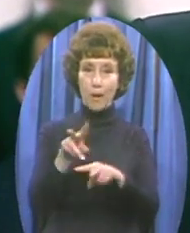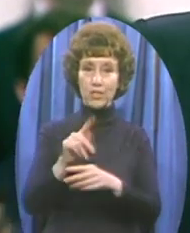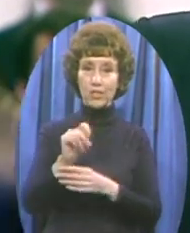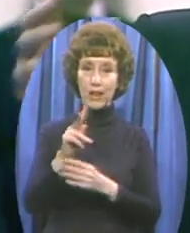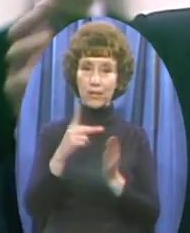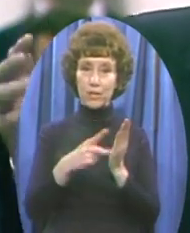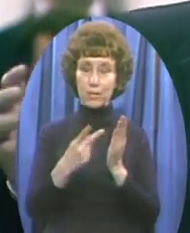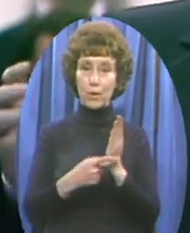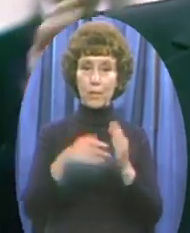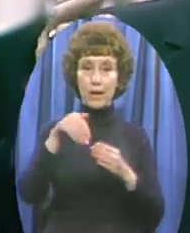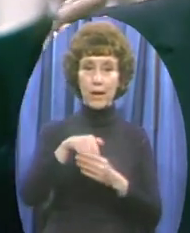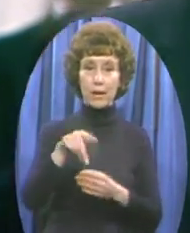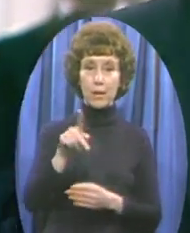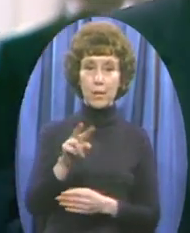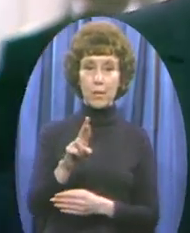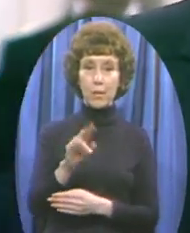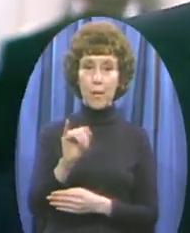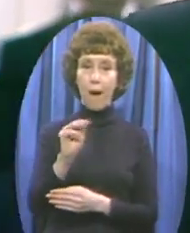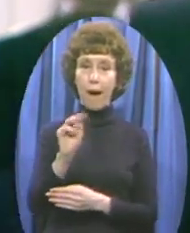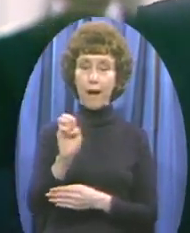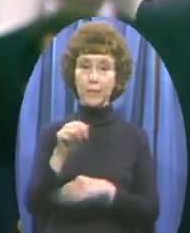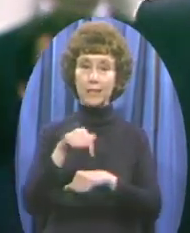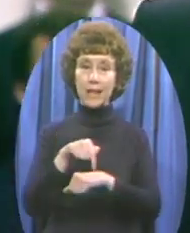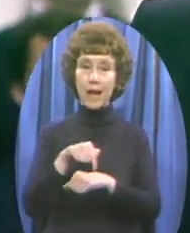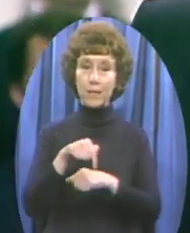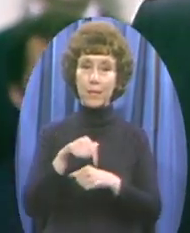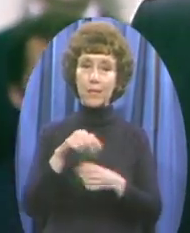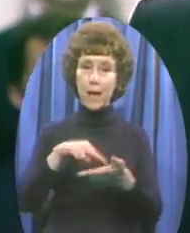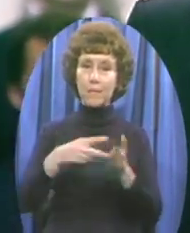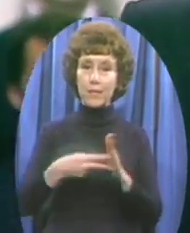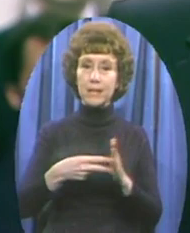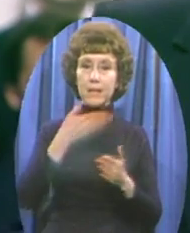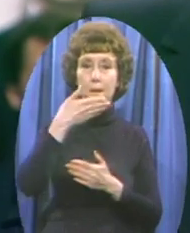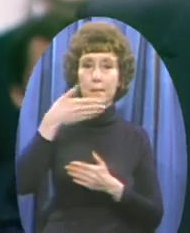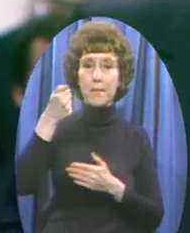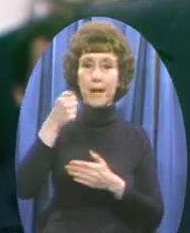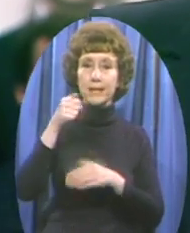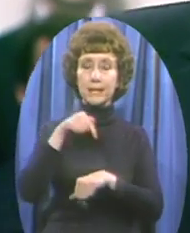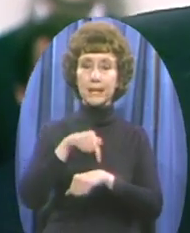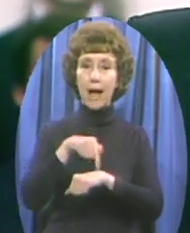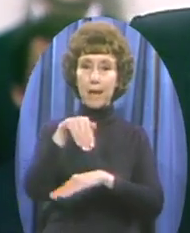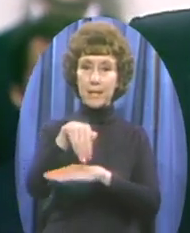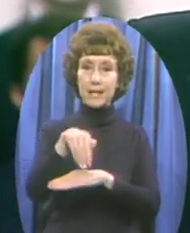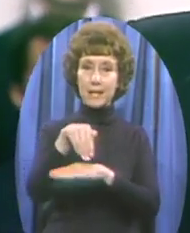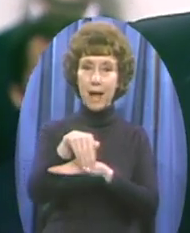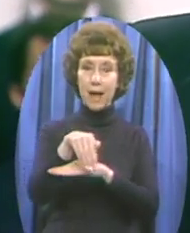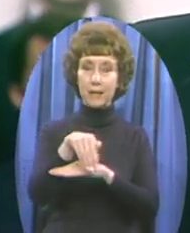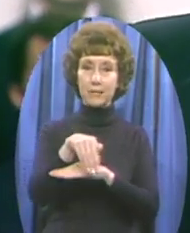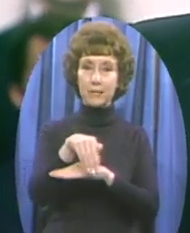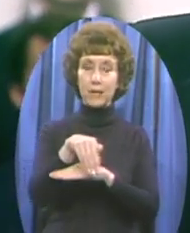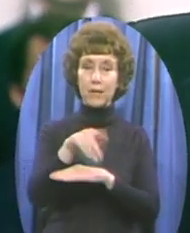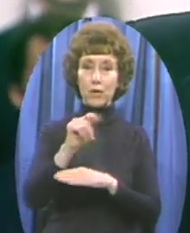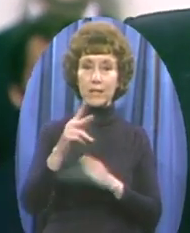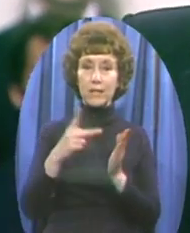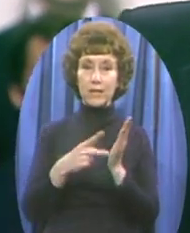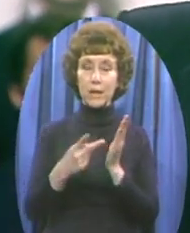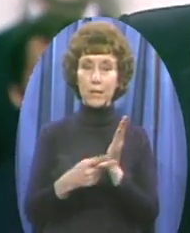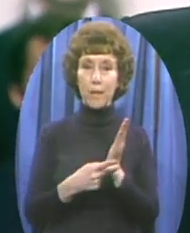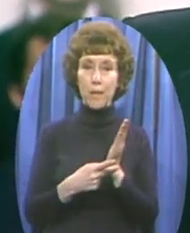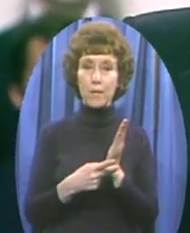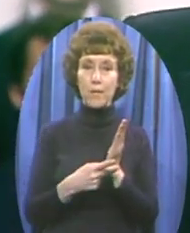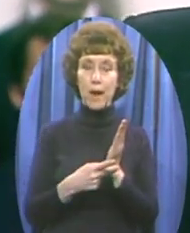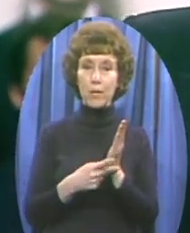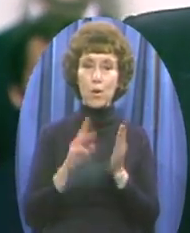we've had to expend the money, hundreds of thousands of dollars, and that's why I'm asking my friends everywhere, when you write for the survival kit, to be